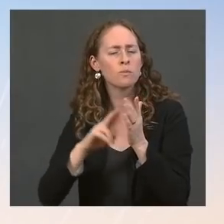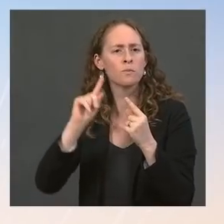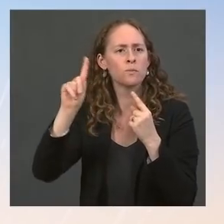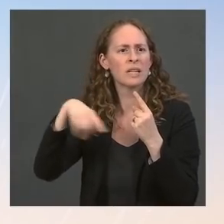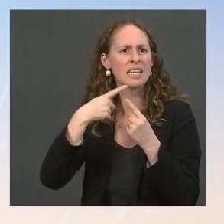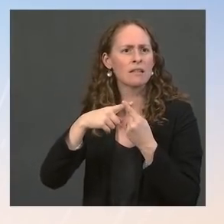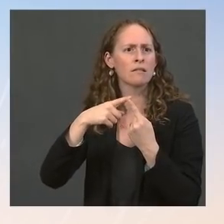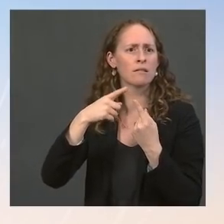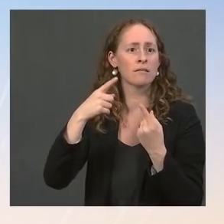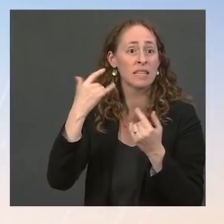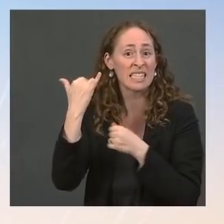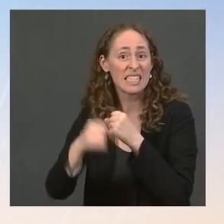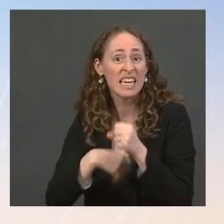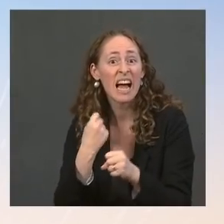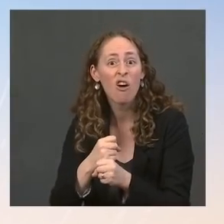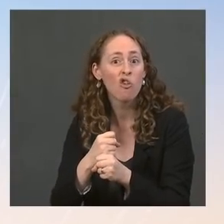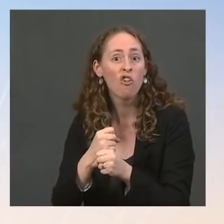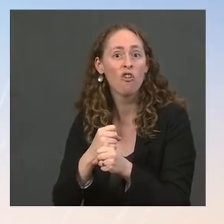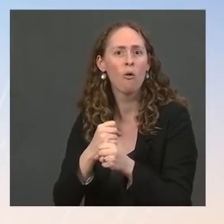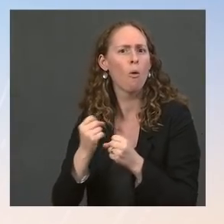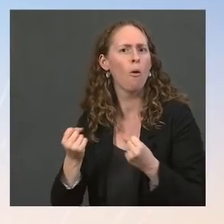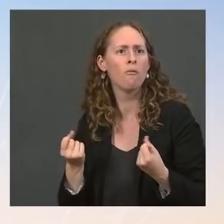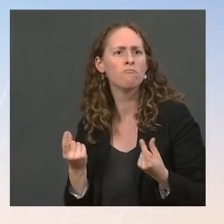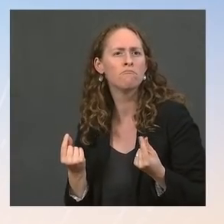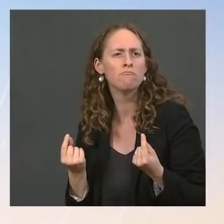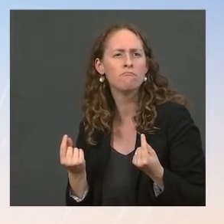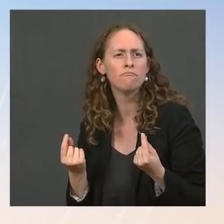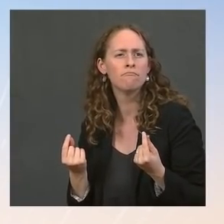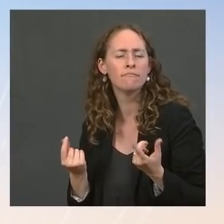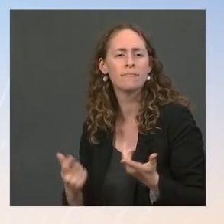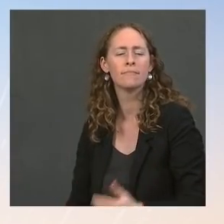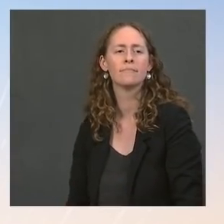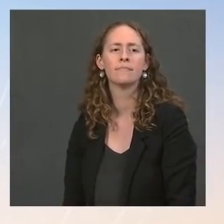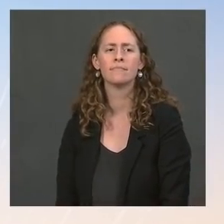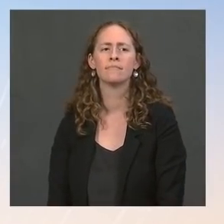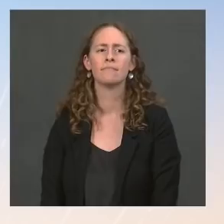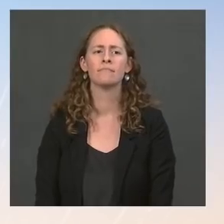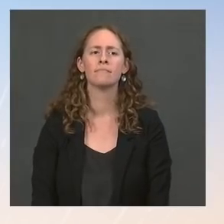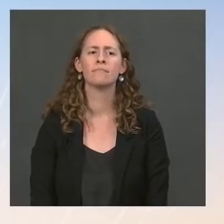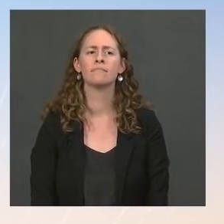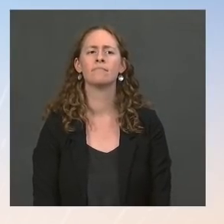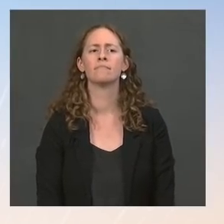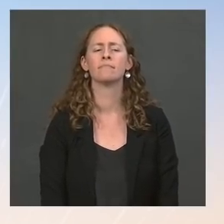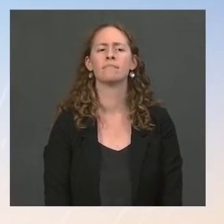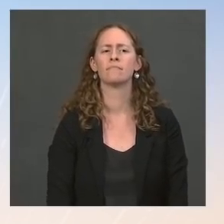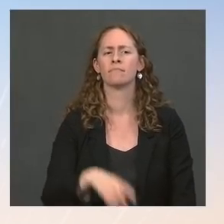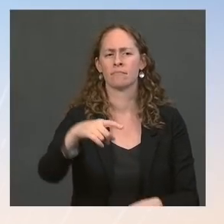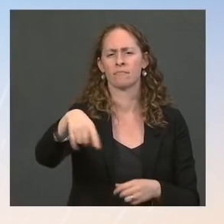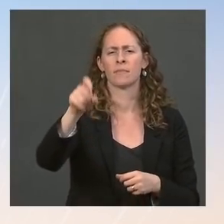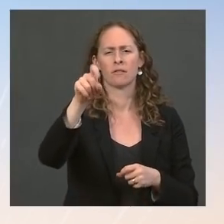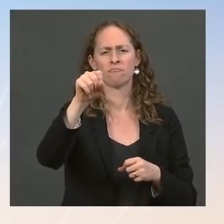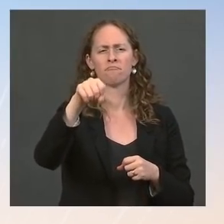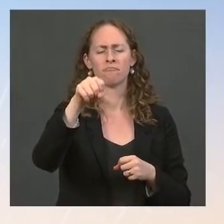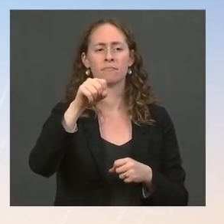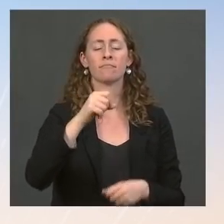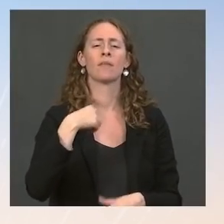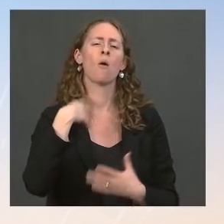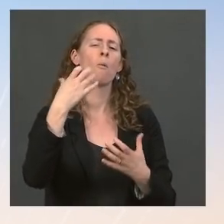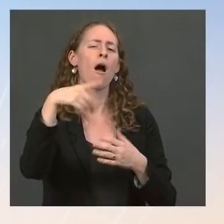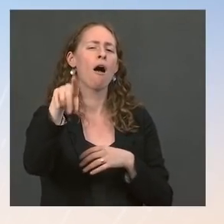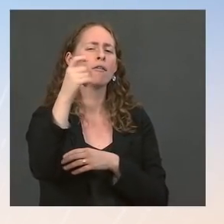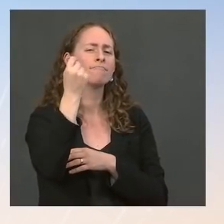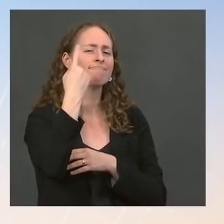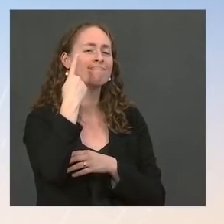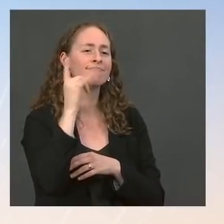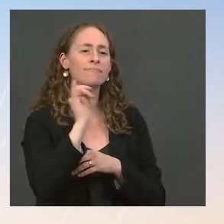this year? What should they make of that? Yes, they should, but they should also know and understand that we're